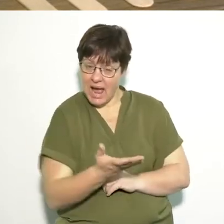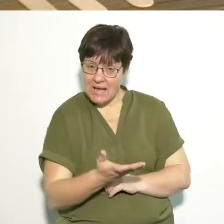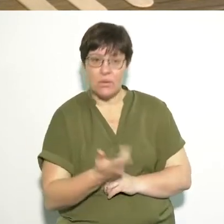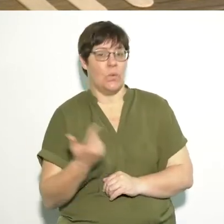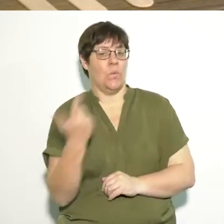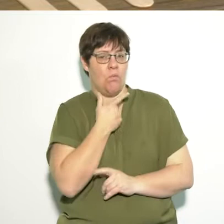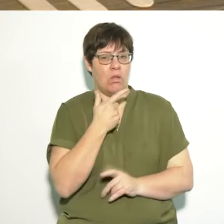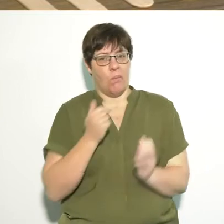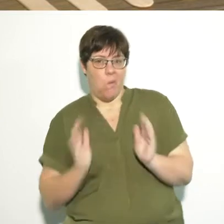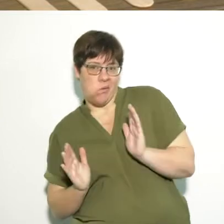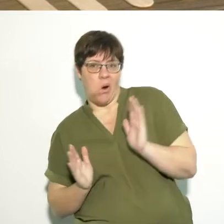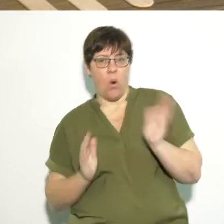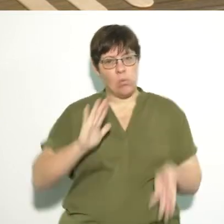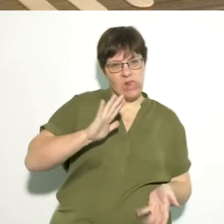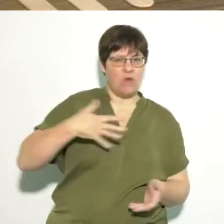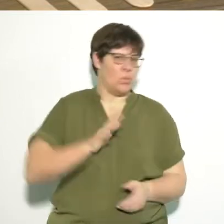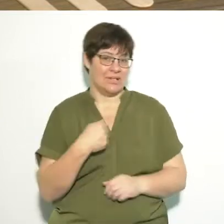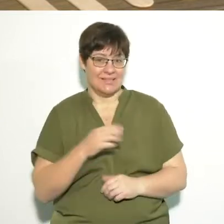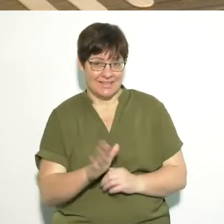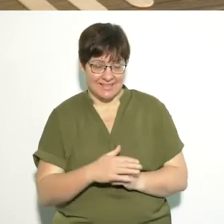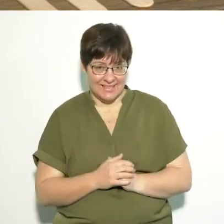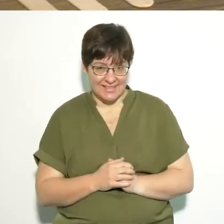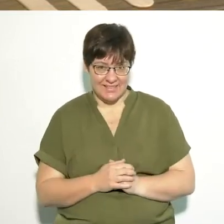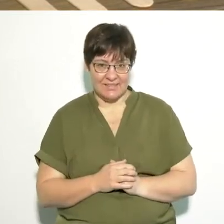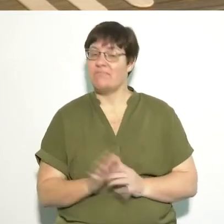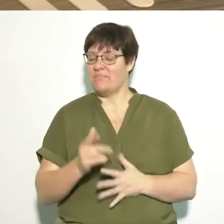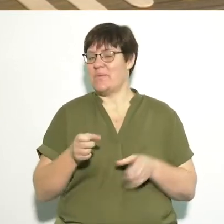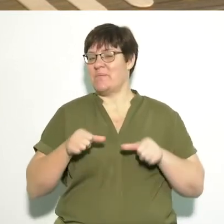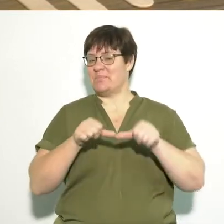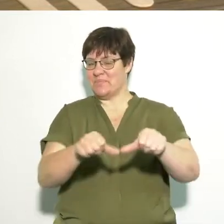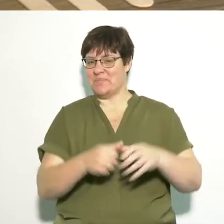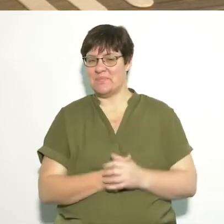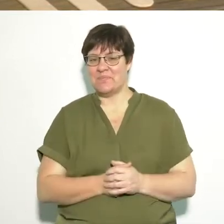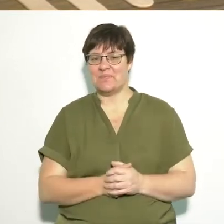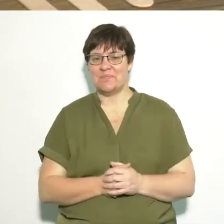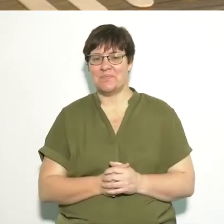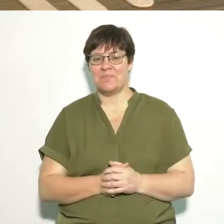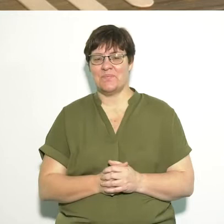dice, I don't have anything that's out of place. Here we go,